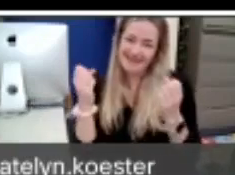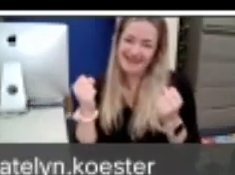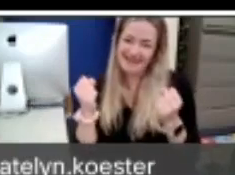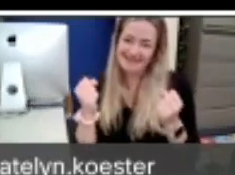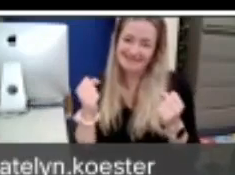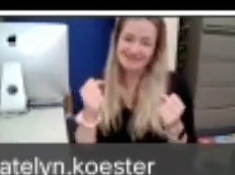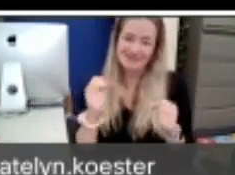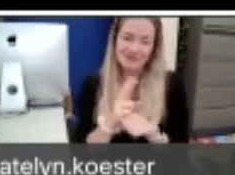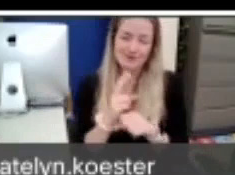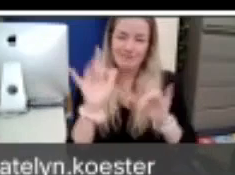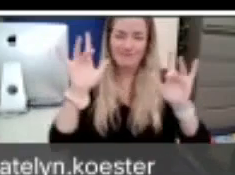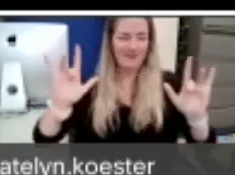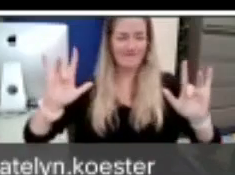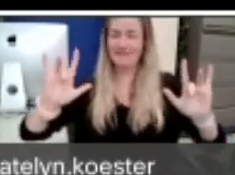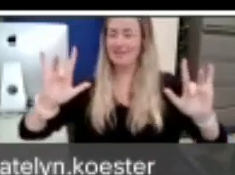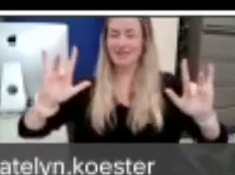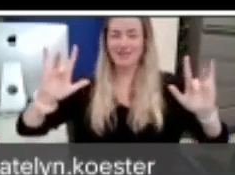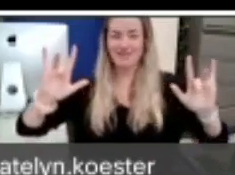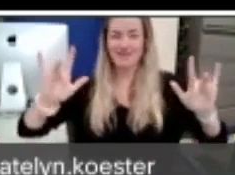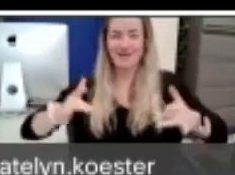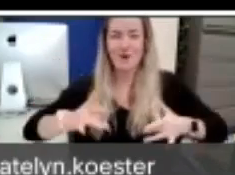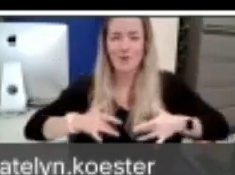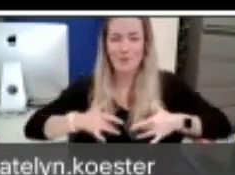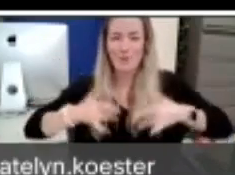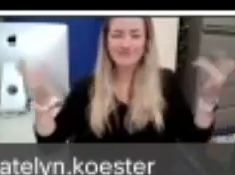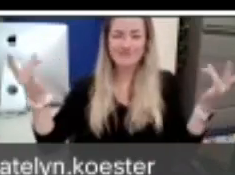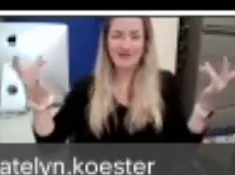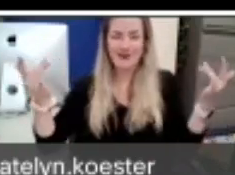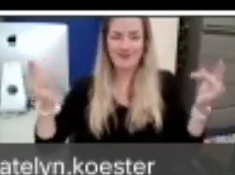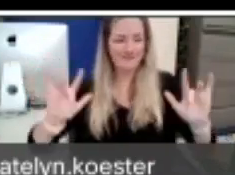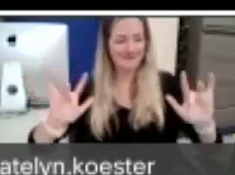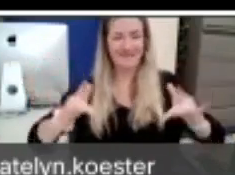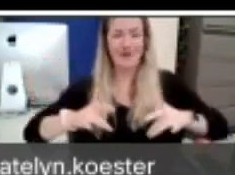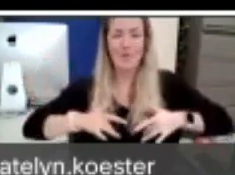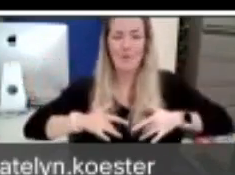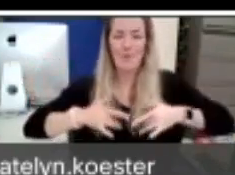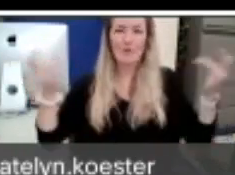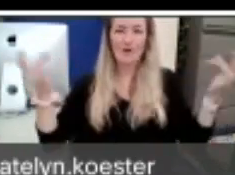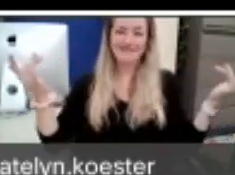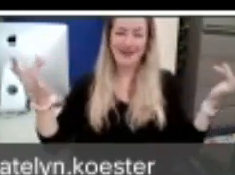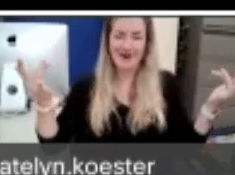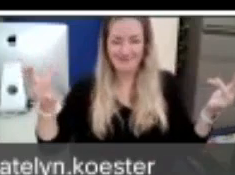My favorite sign and phrase. So you use your middle fingers and you say, what's up?